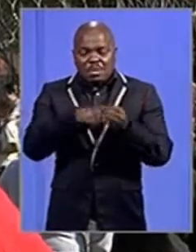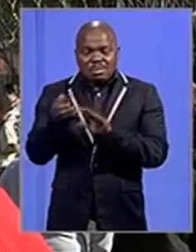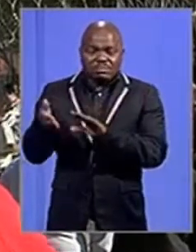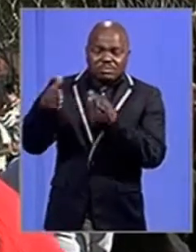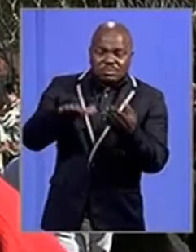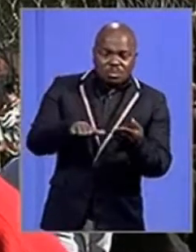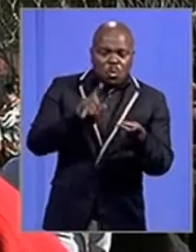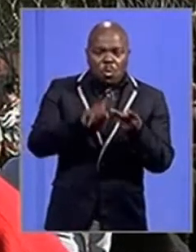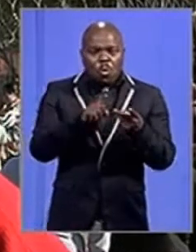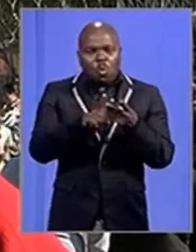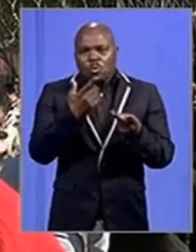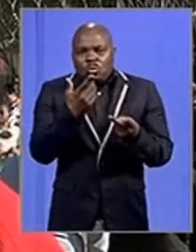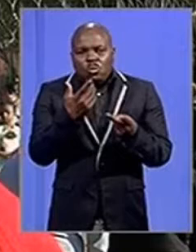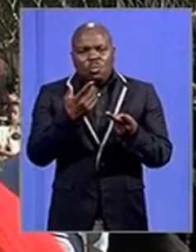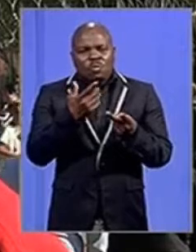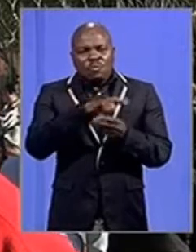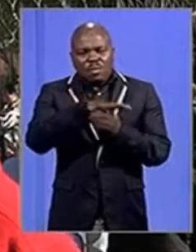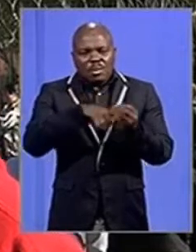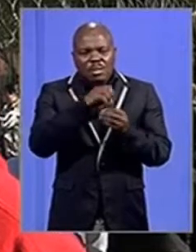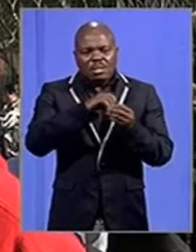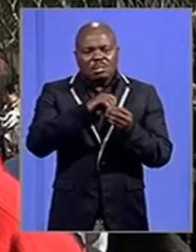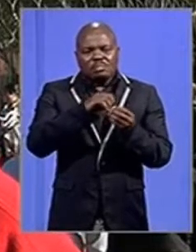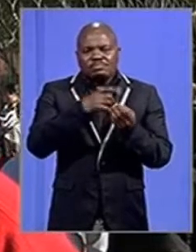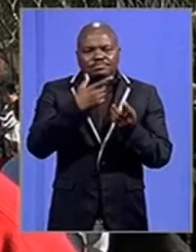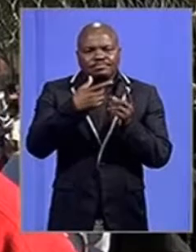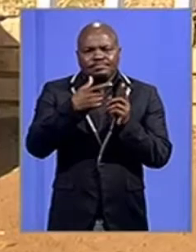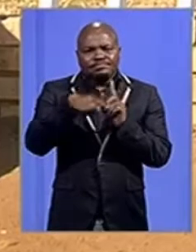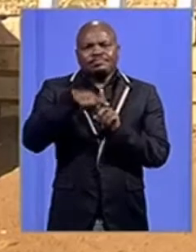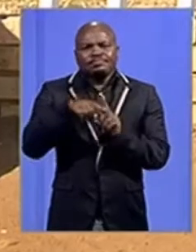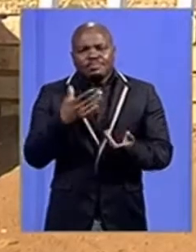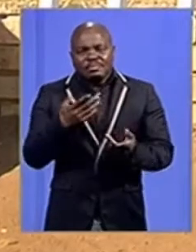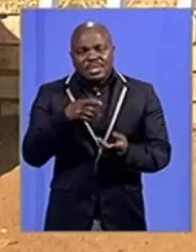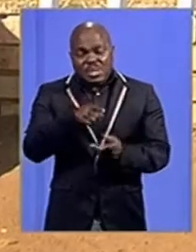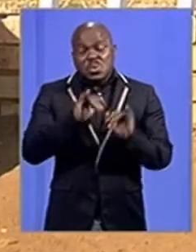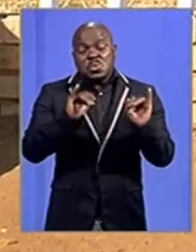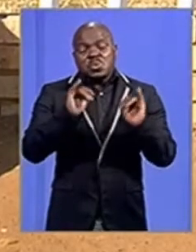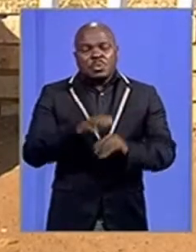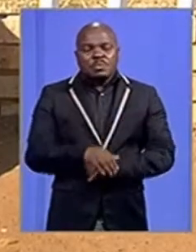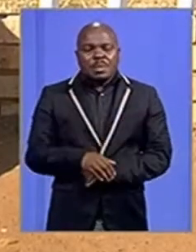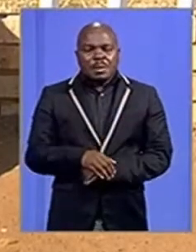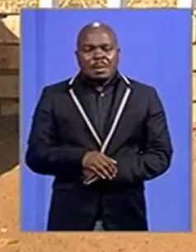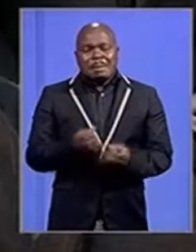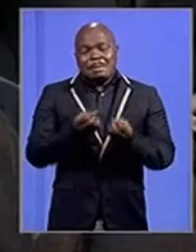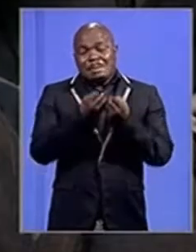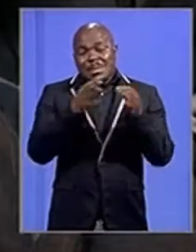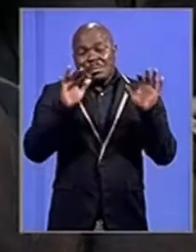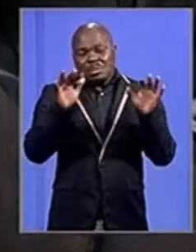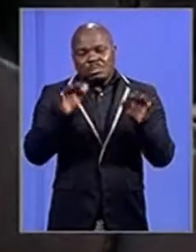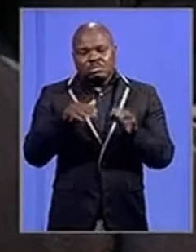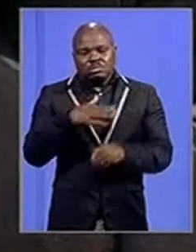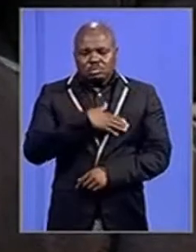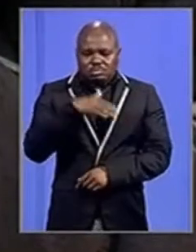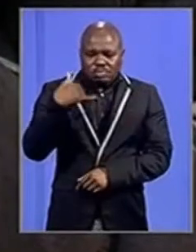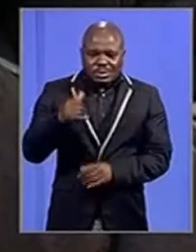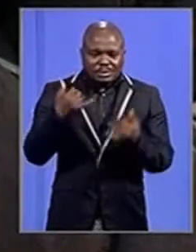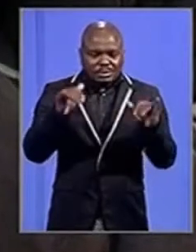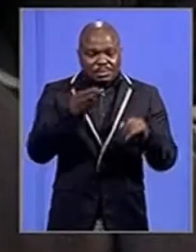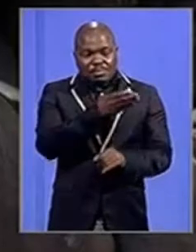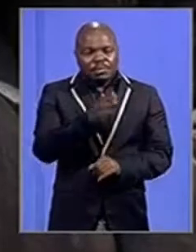tested positive for COVID, it's so huge on the family as a whole. Bontši bo sa le mo mahlokong. COVID is real,